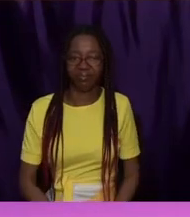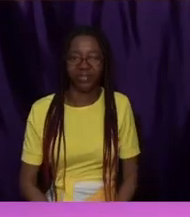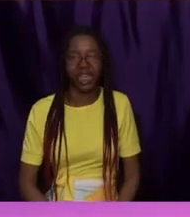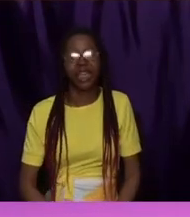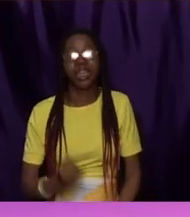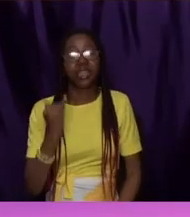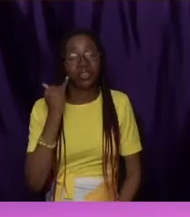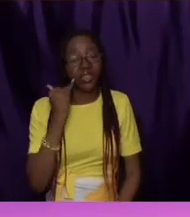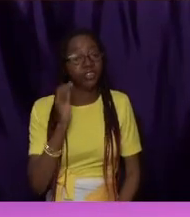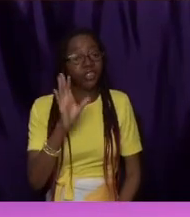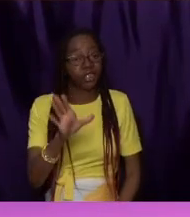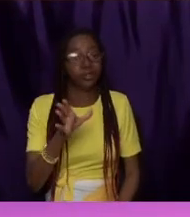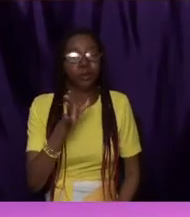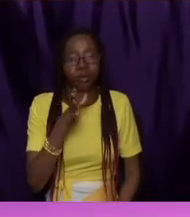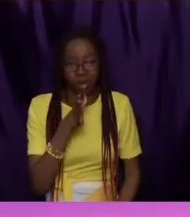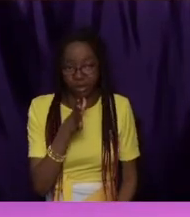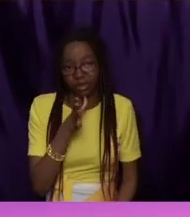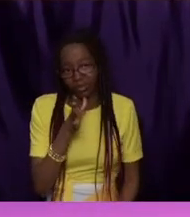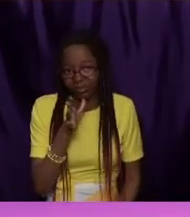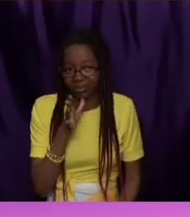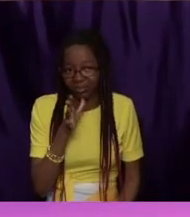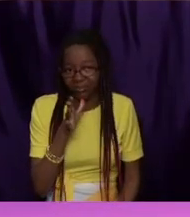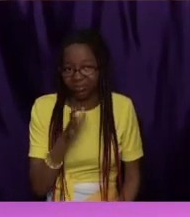even if it's your mama,